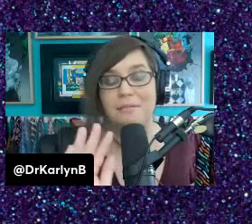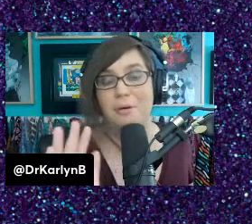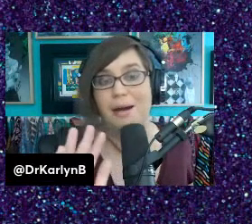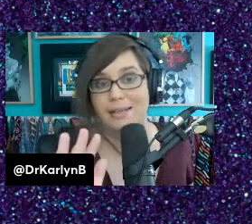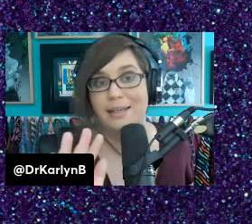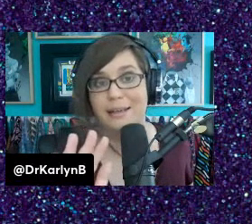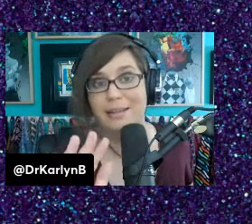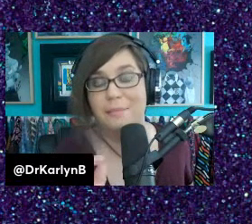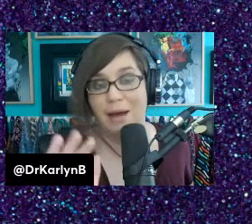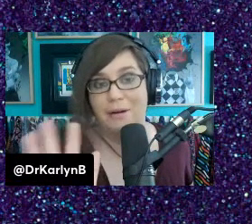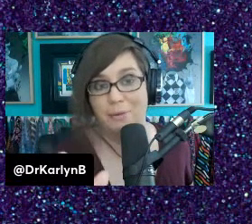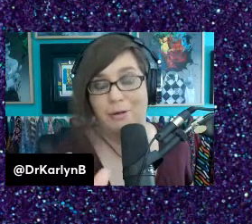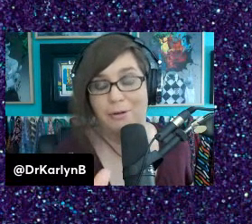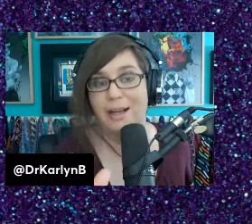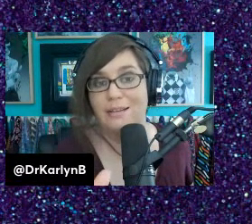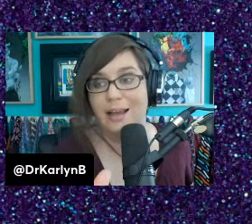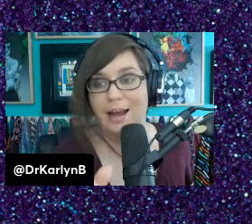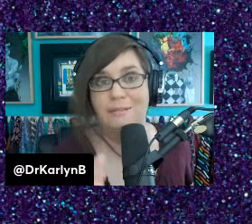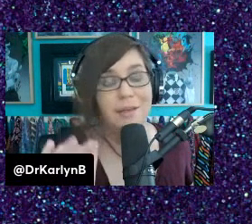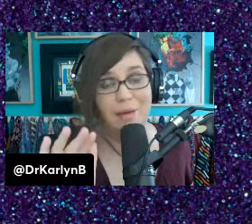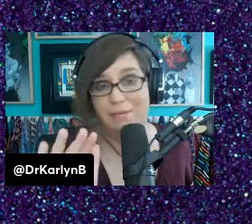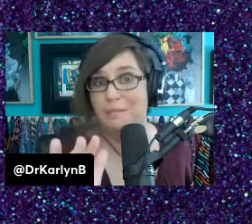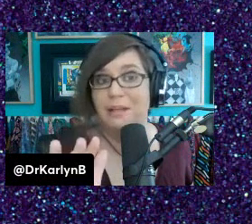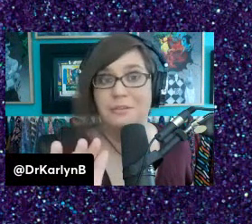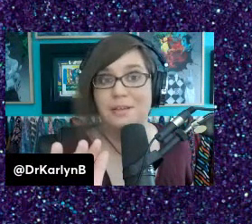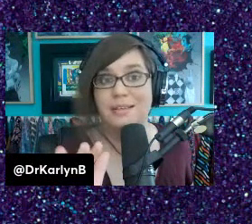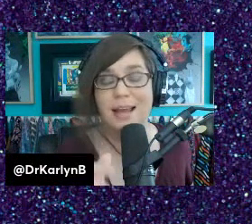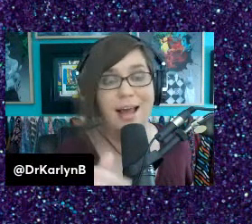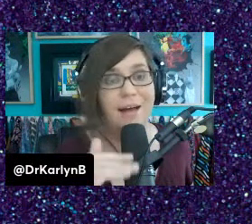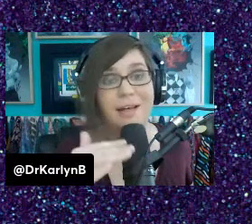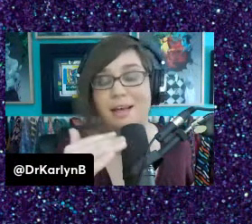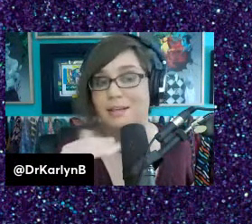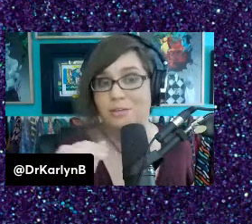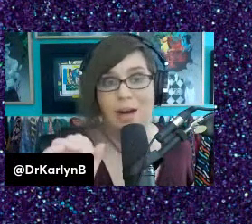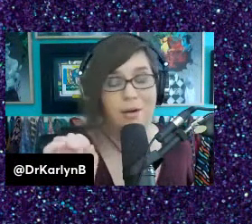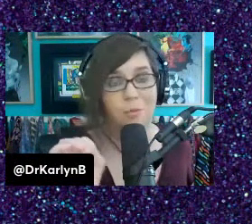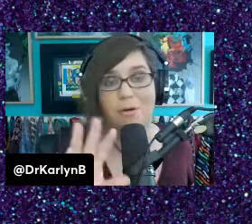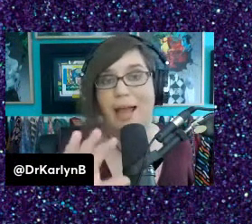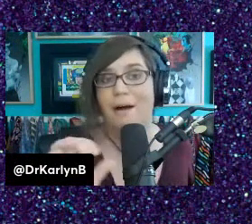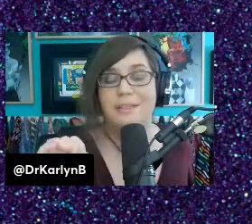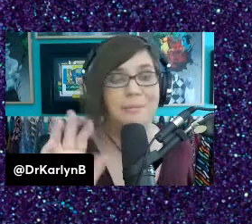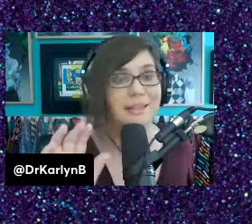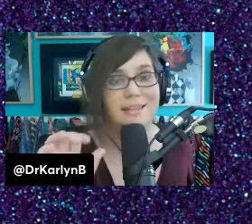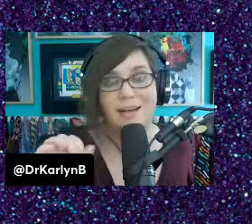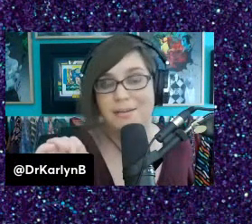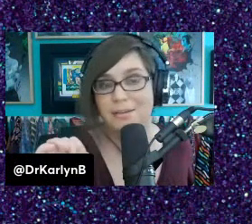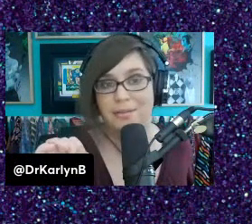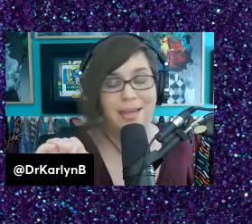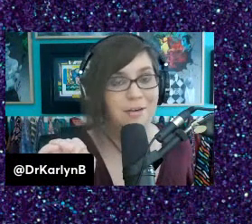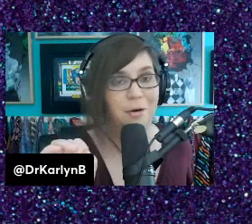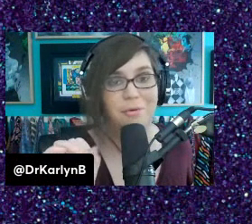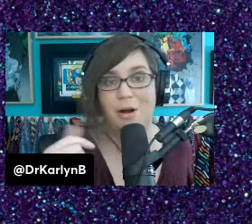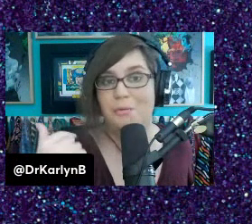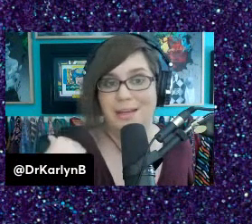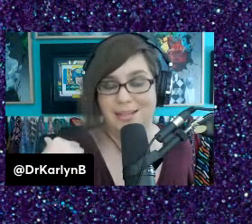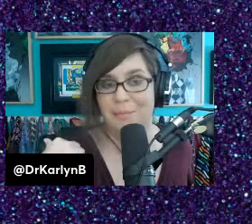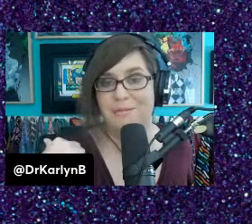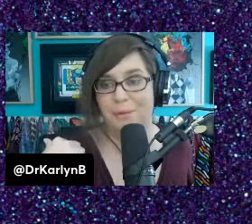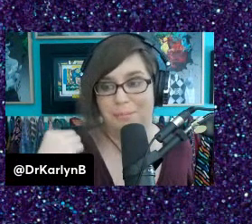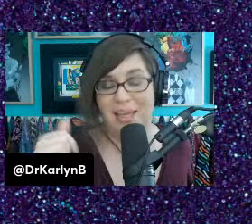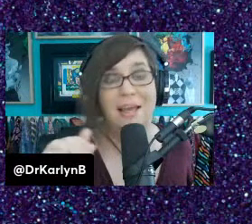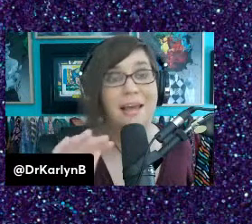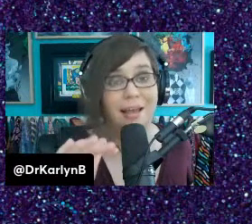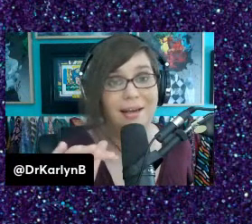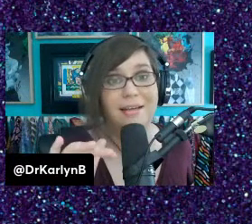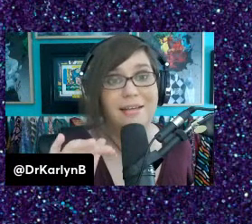guys have no idea the amount of burner accounts I have, the amount of email addresses I have to try to work out some of this stuff so that they don't know that it's coming